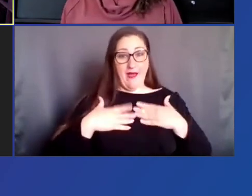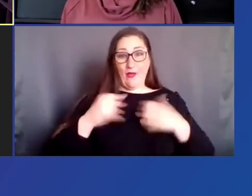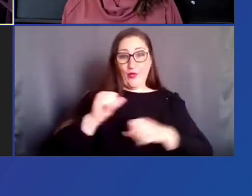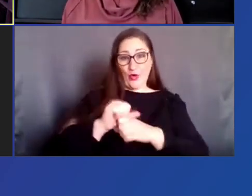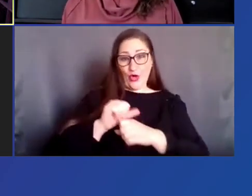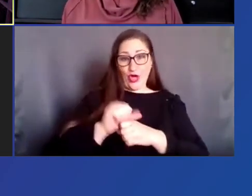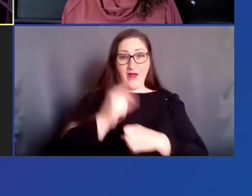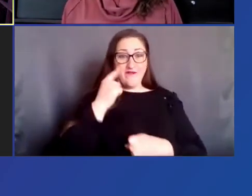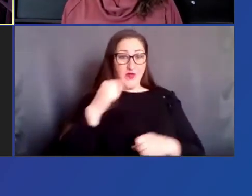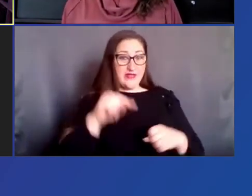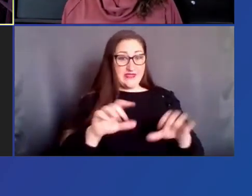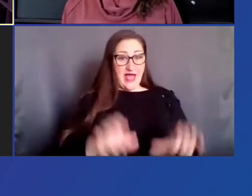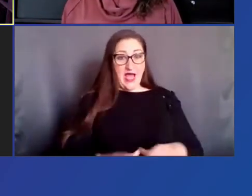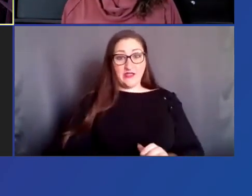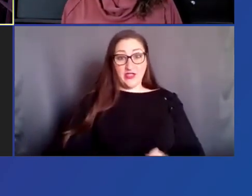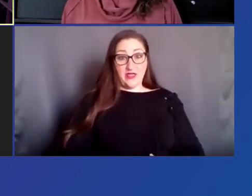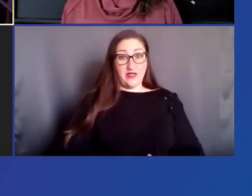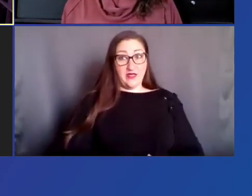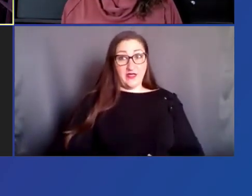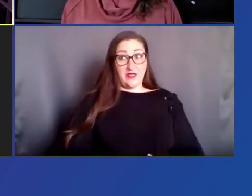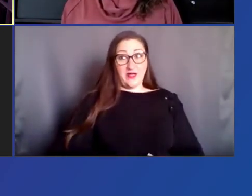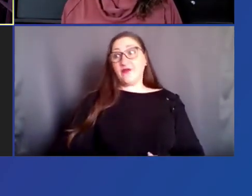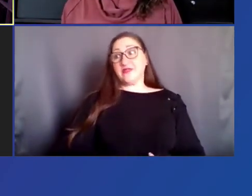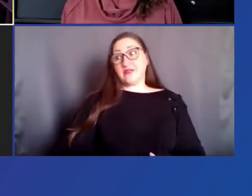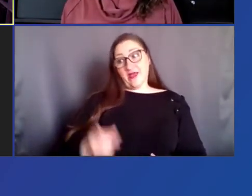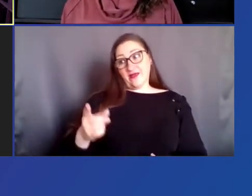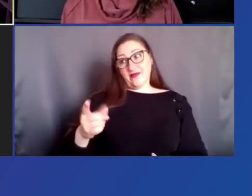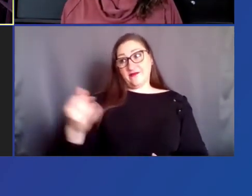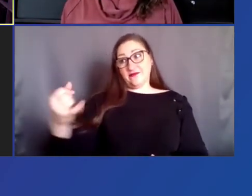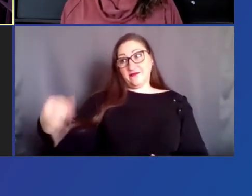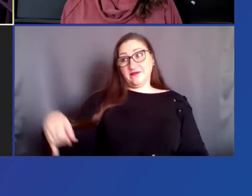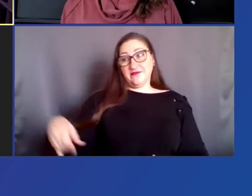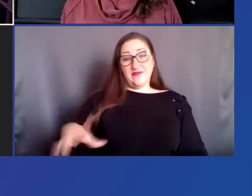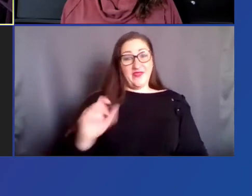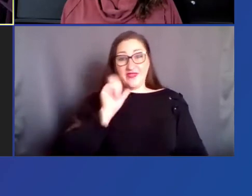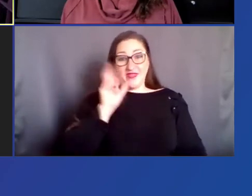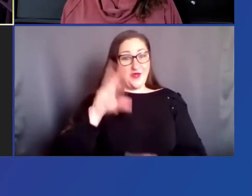action. For me, that was then this isn't for Marz.